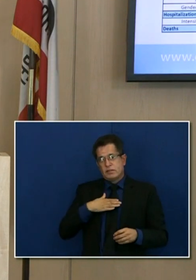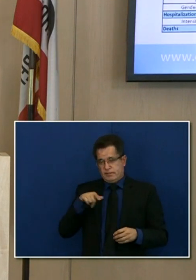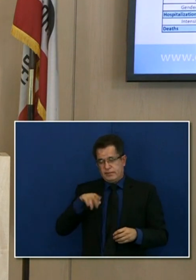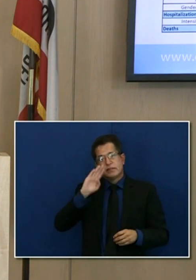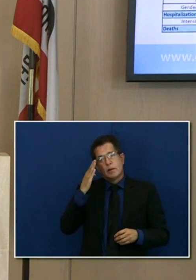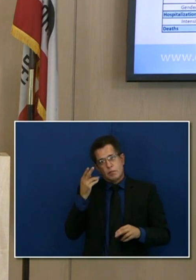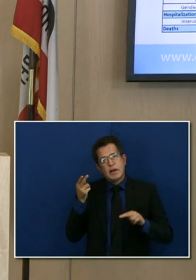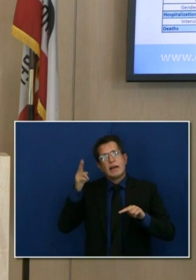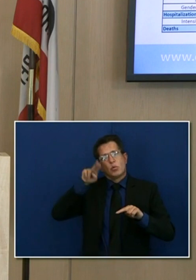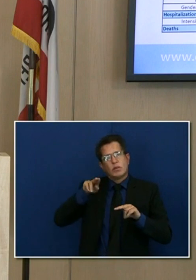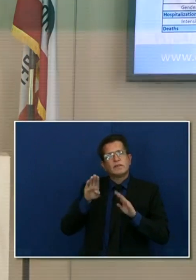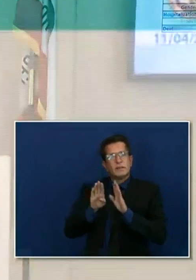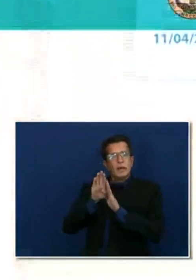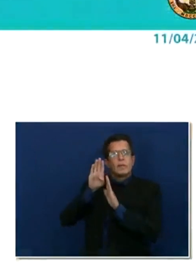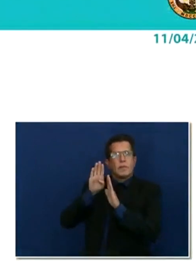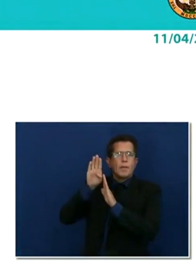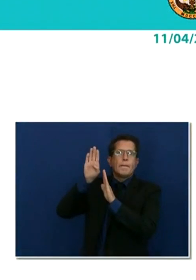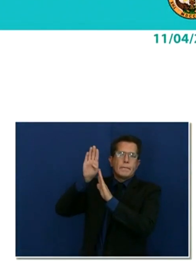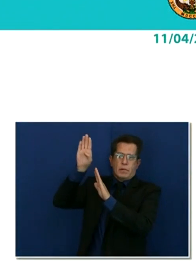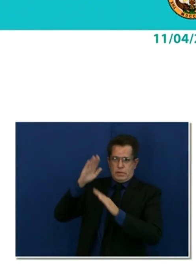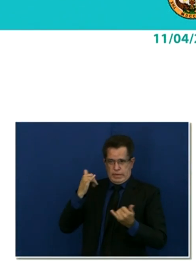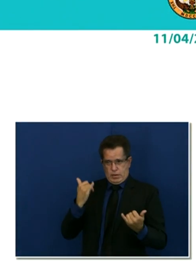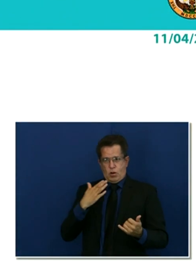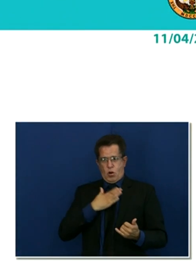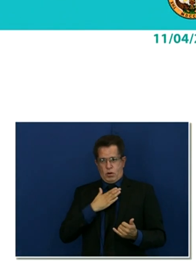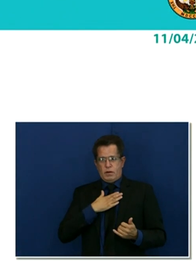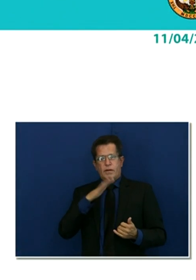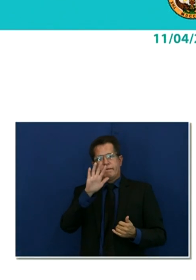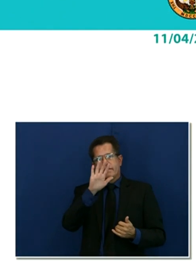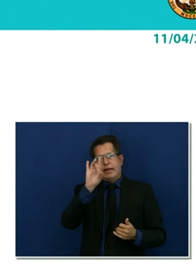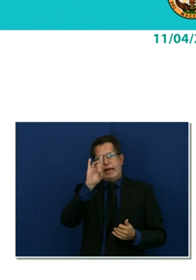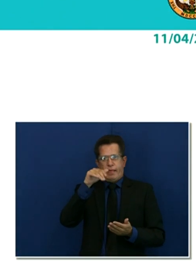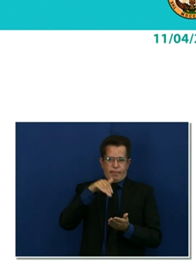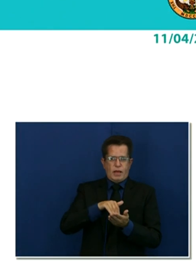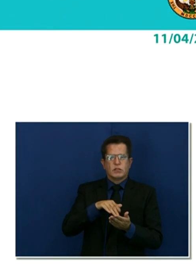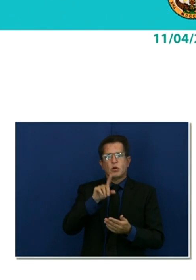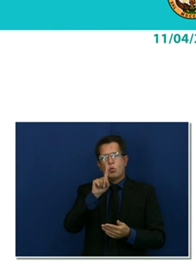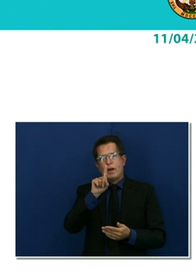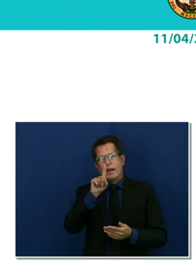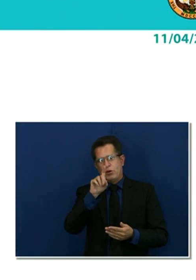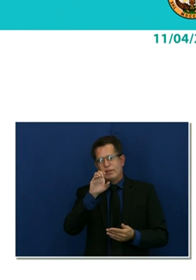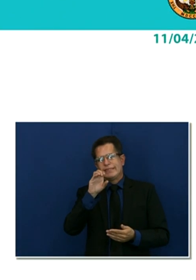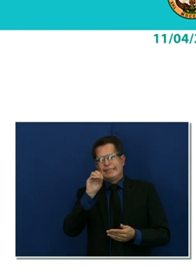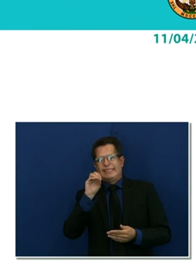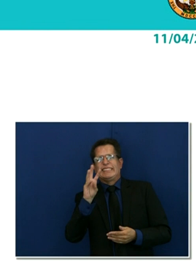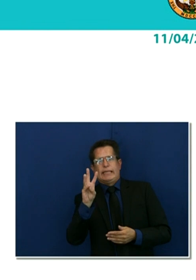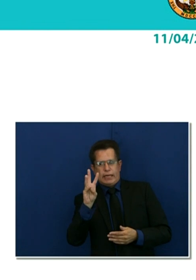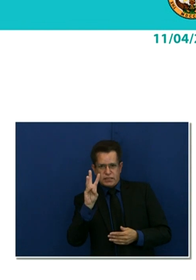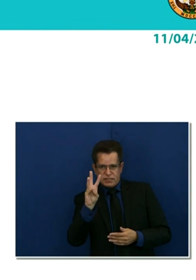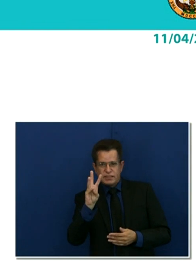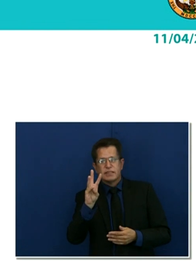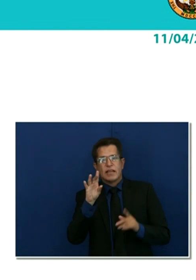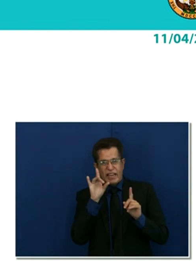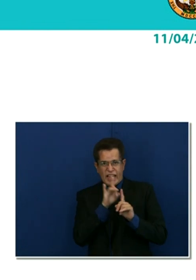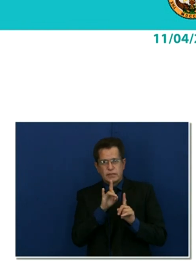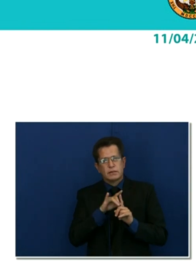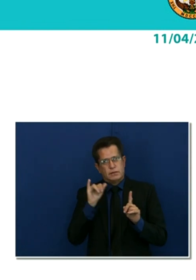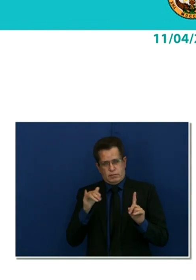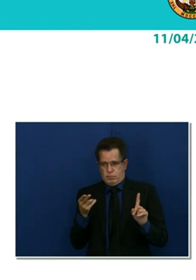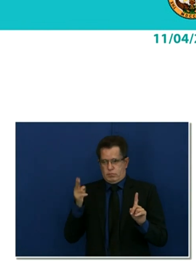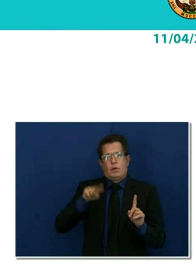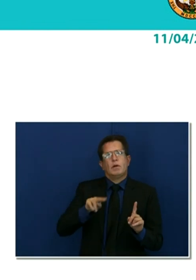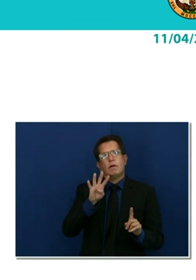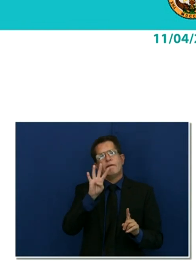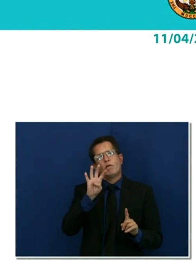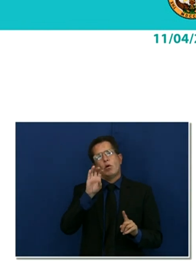to increase, and as today, our count is 58,106 cases, which is 404 more